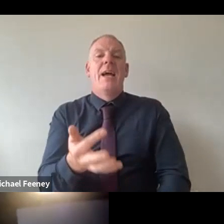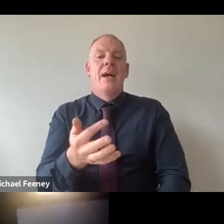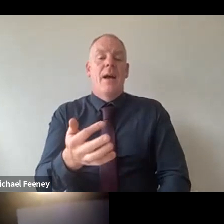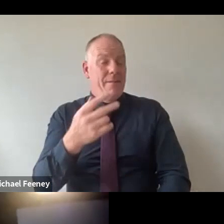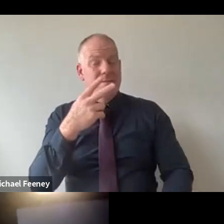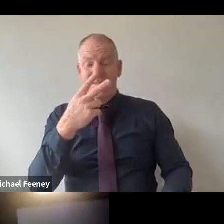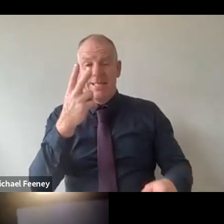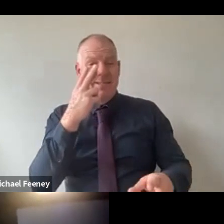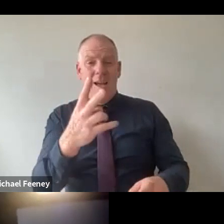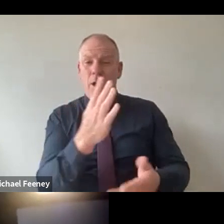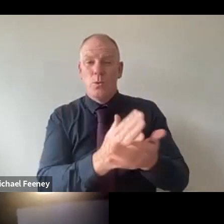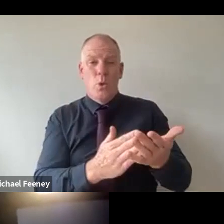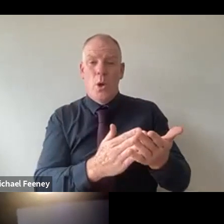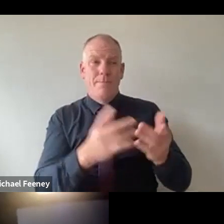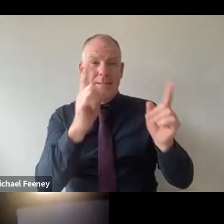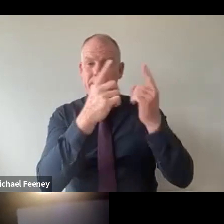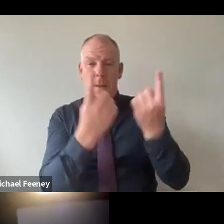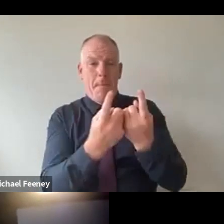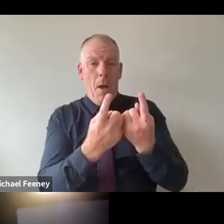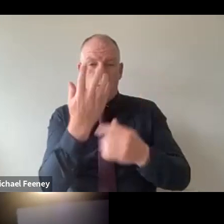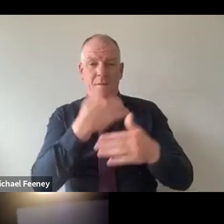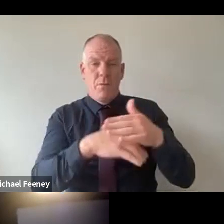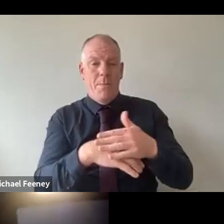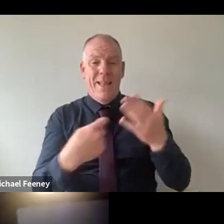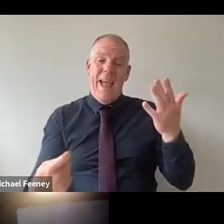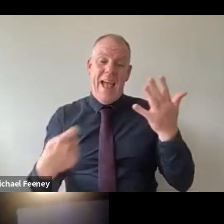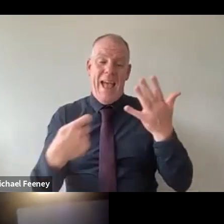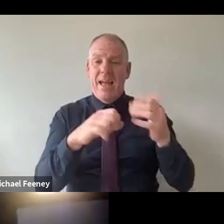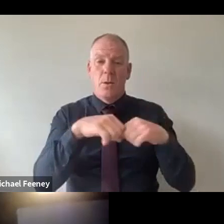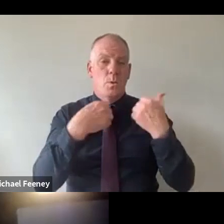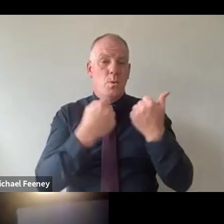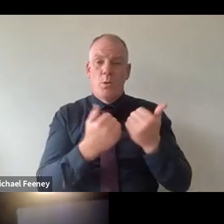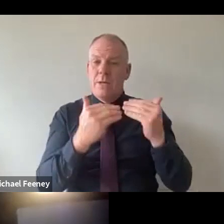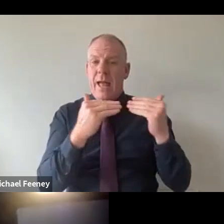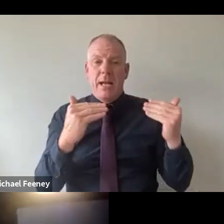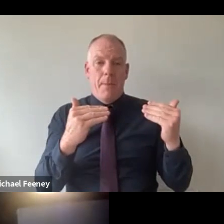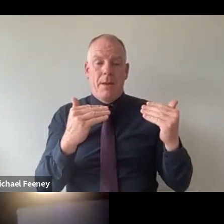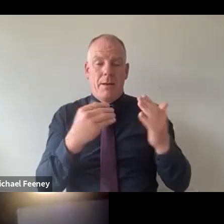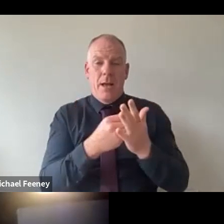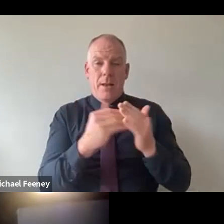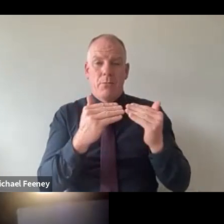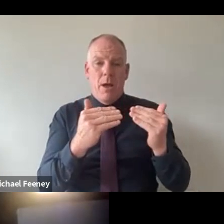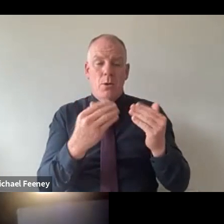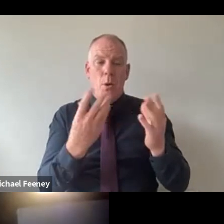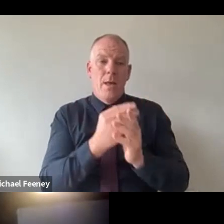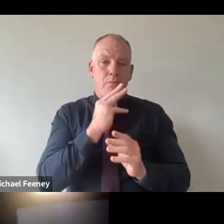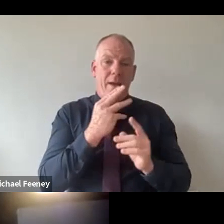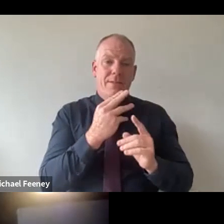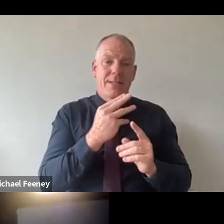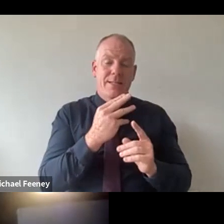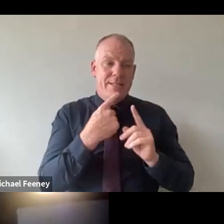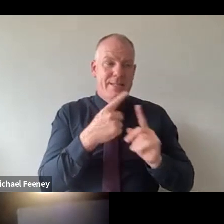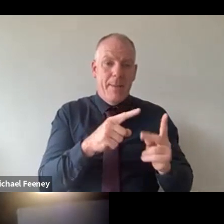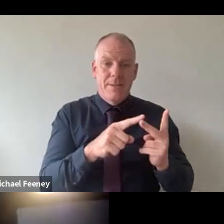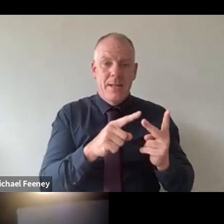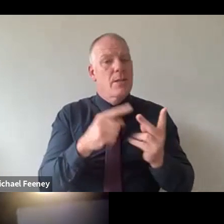seen some departments now have added social economic ground to their equality statement, and some private multinational companies as well, and